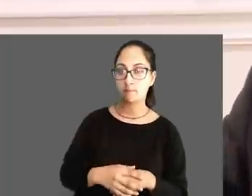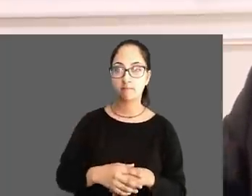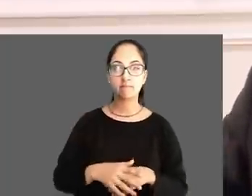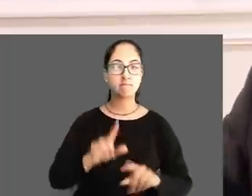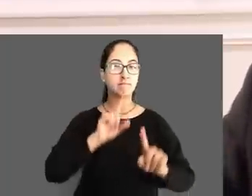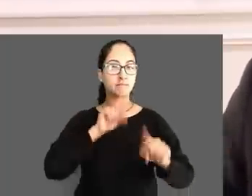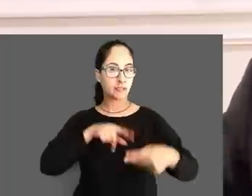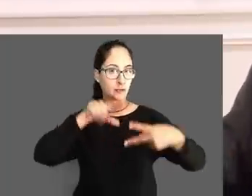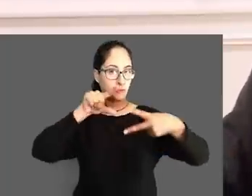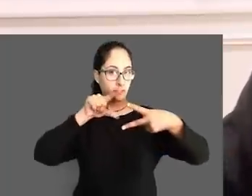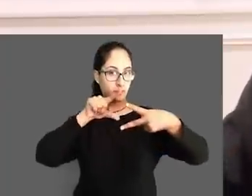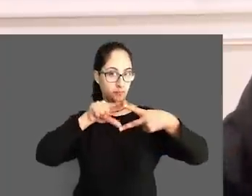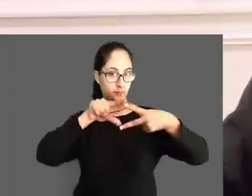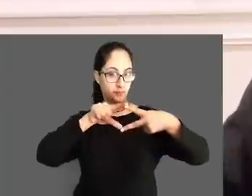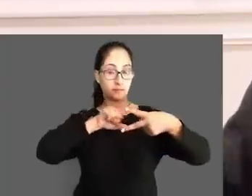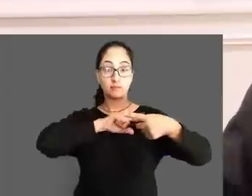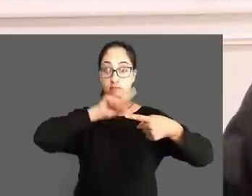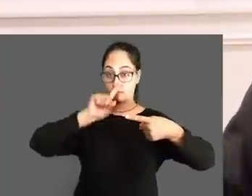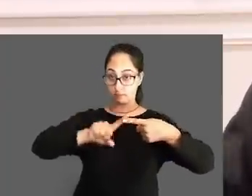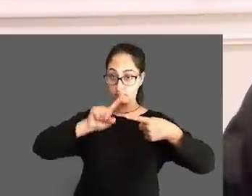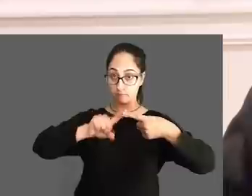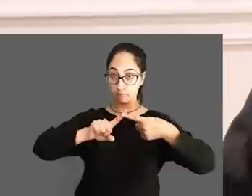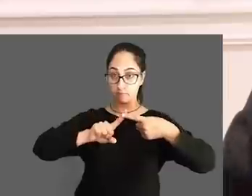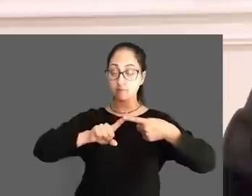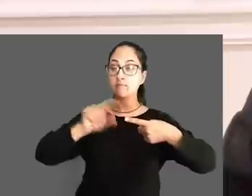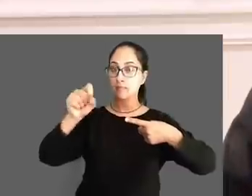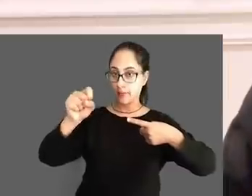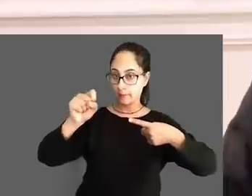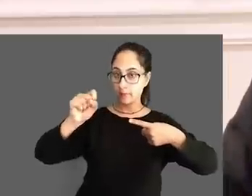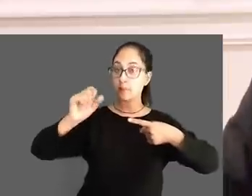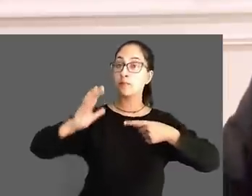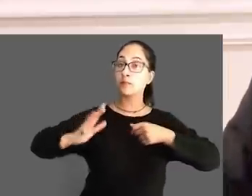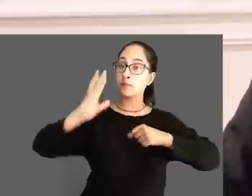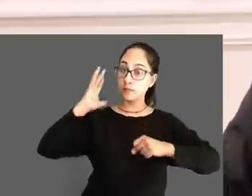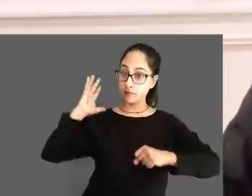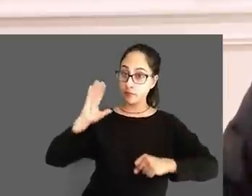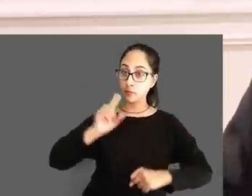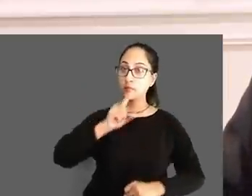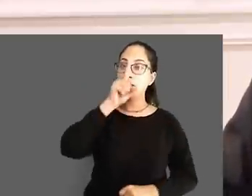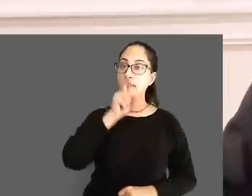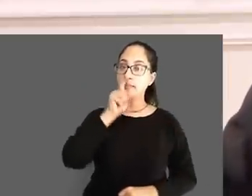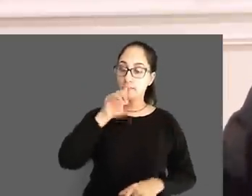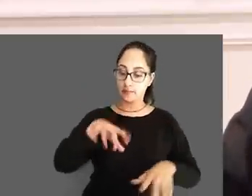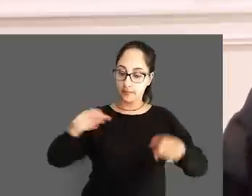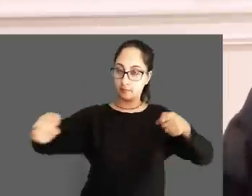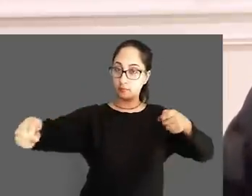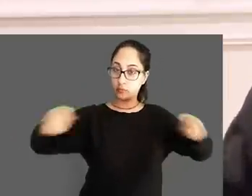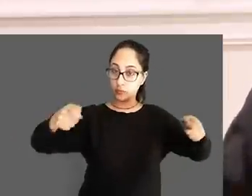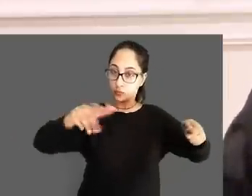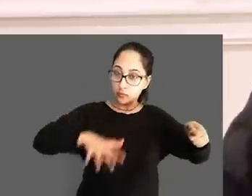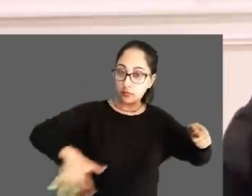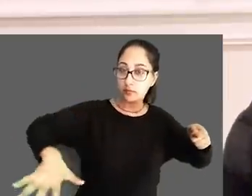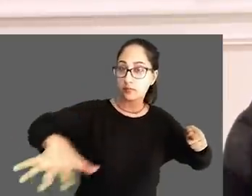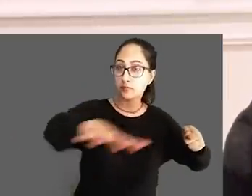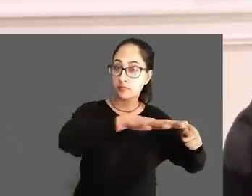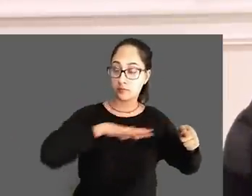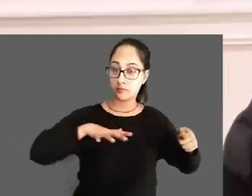time through academic institutions that were founded by the Fatimids, such as Darul Ilm, such as